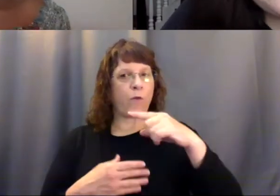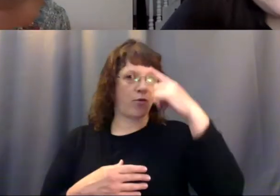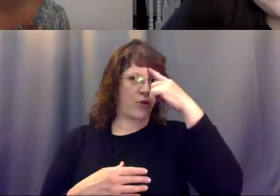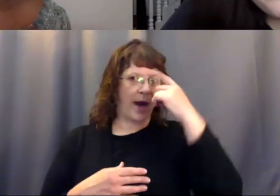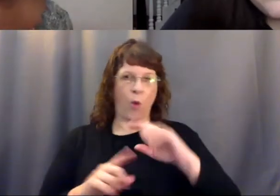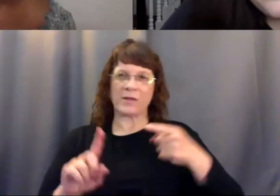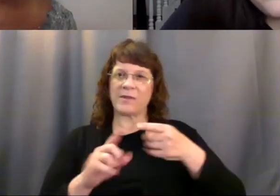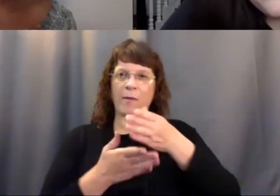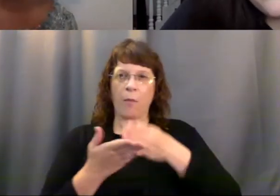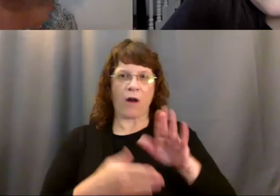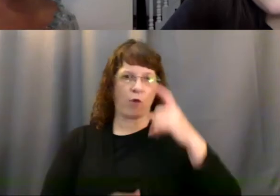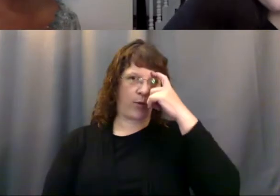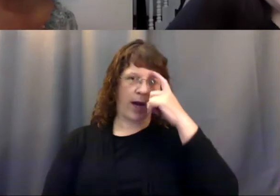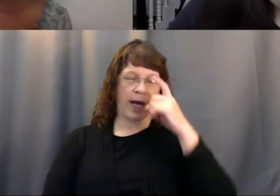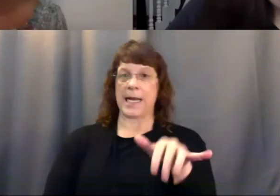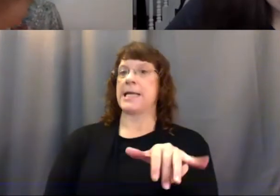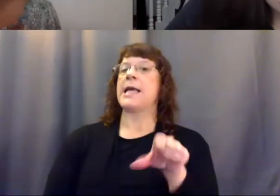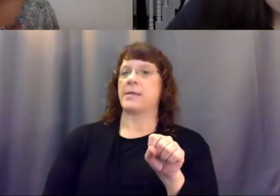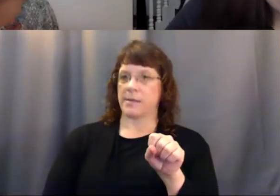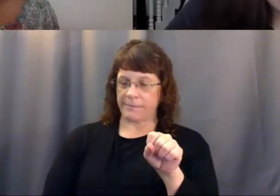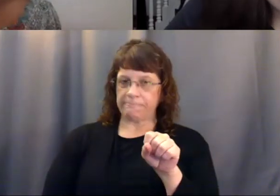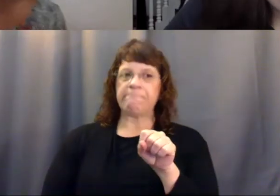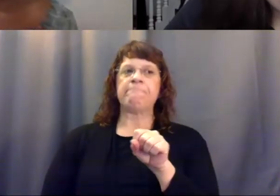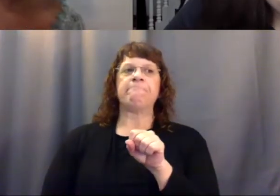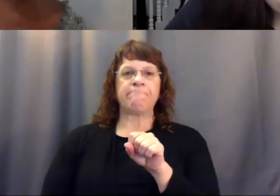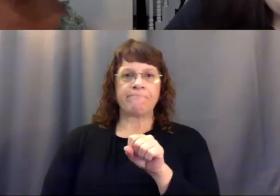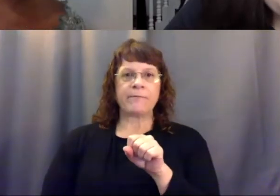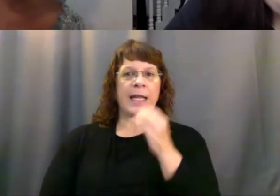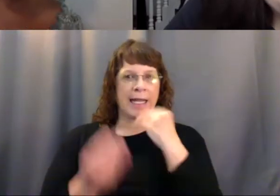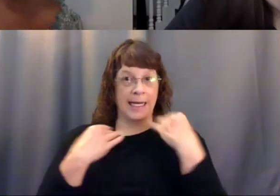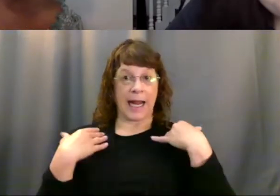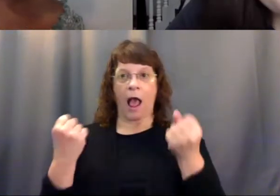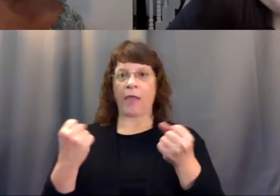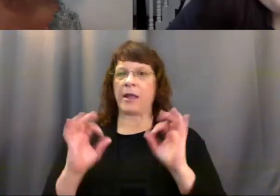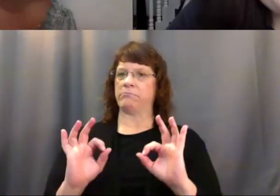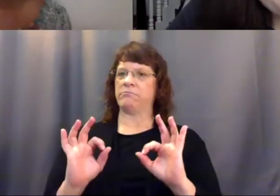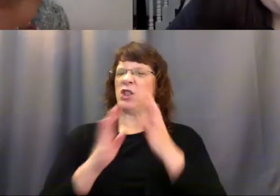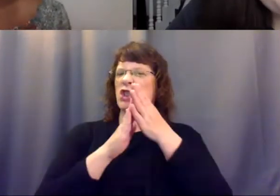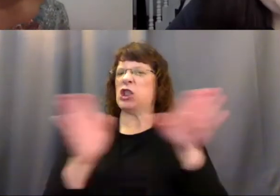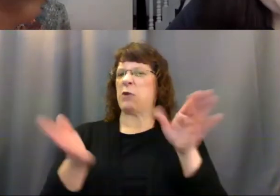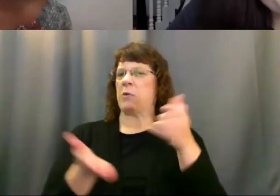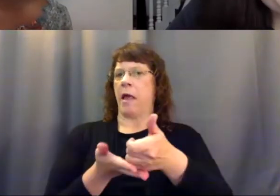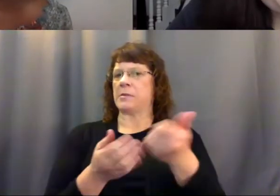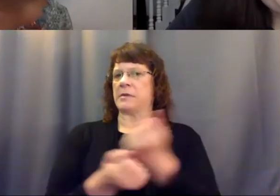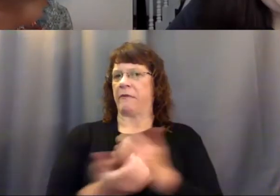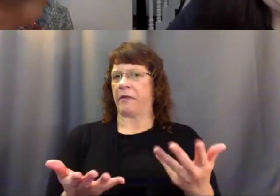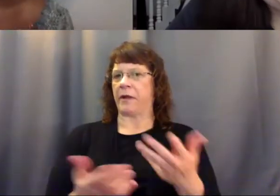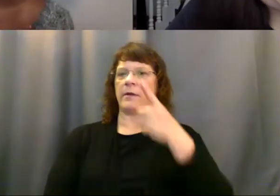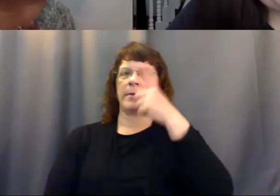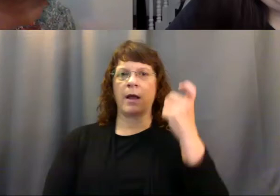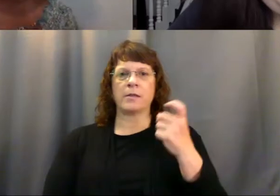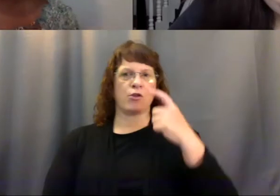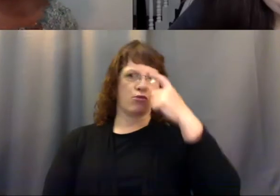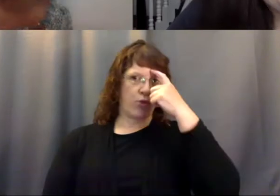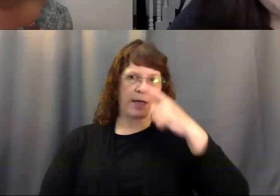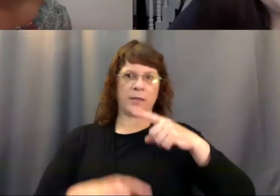brain? Yes. So eating healthy helps in general because your brain does run on your